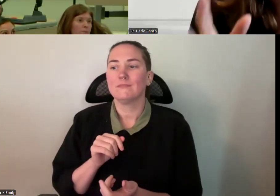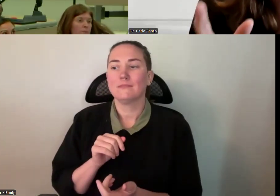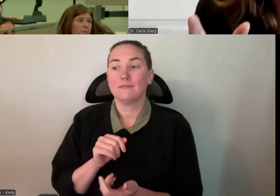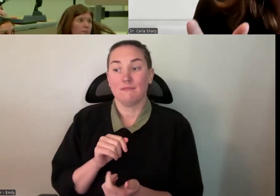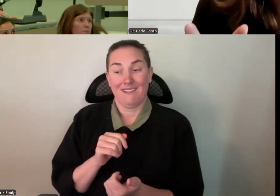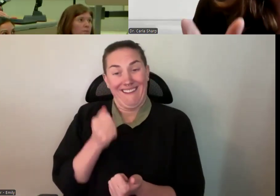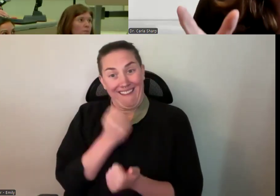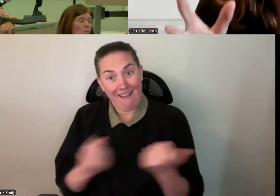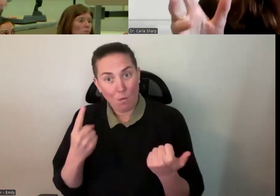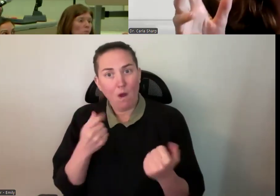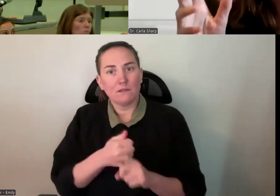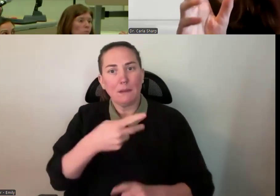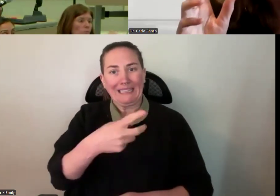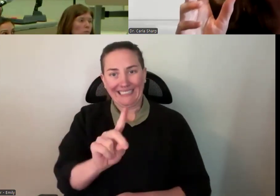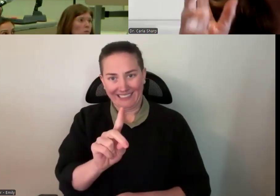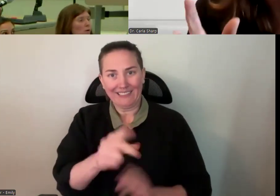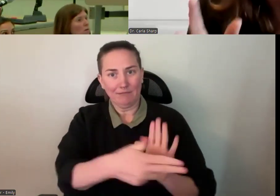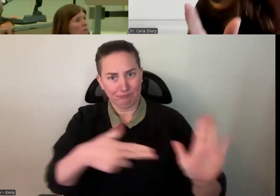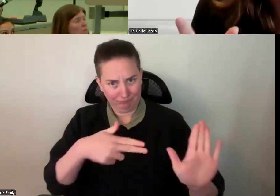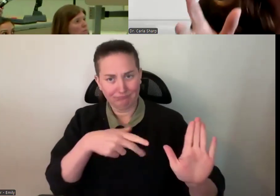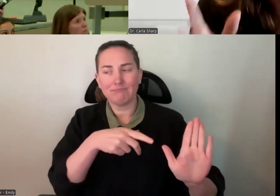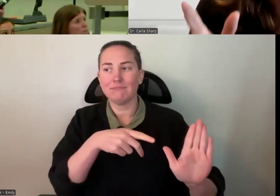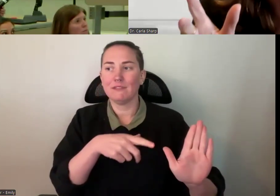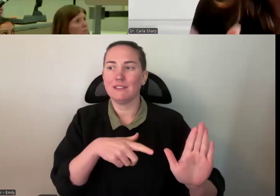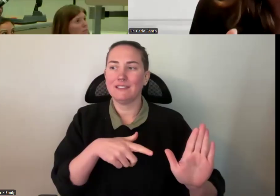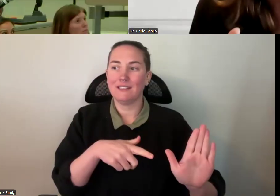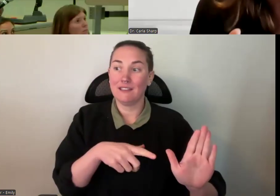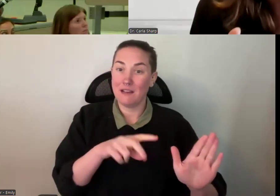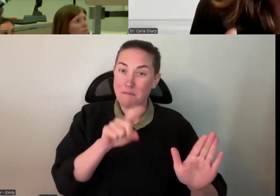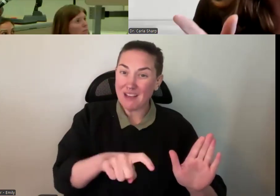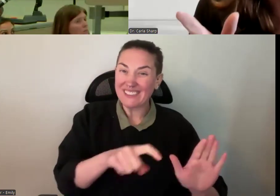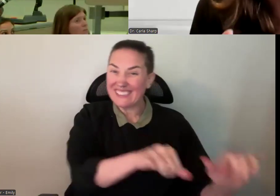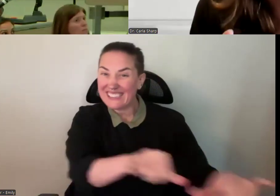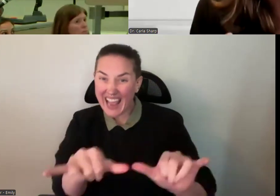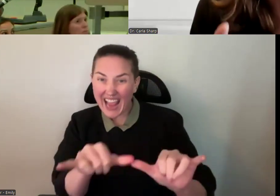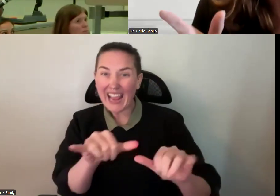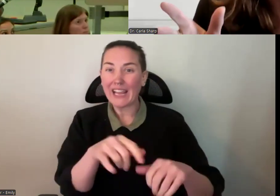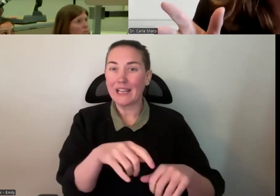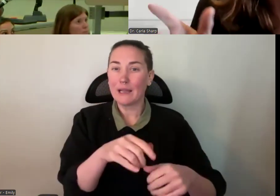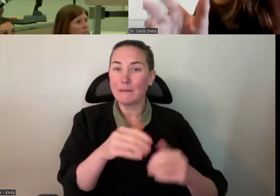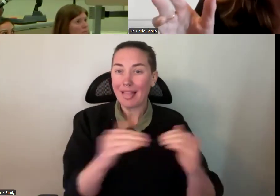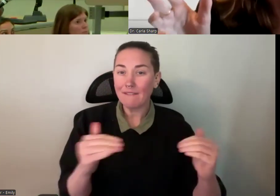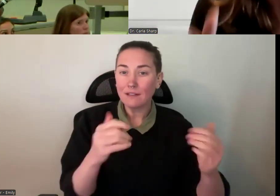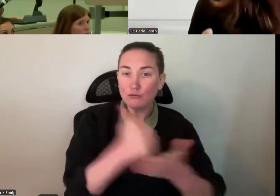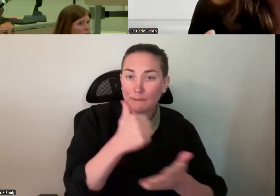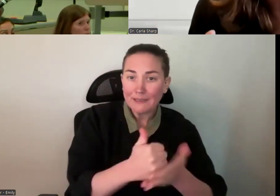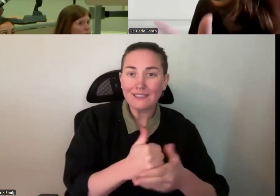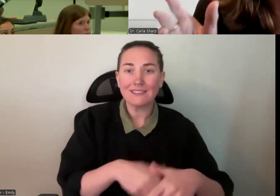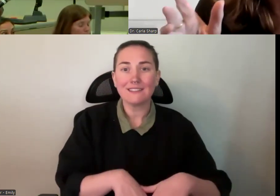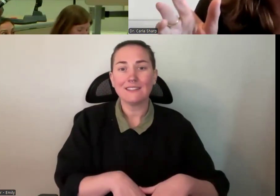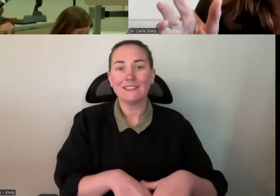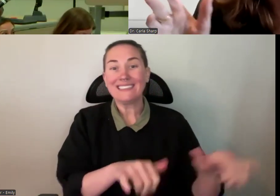Everybody with personality disorder does not need the same dosage of treatment that the